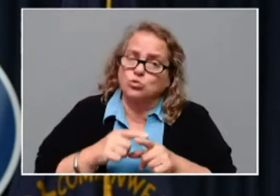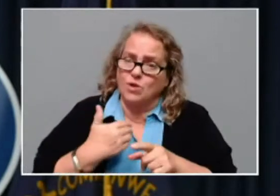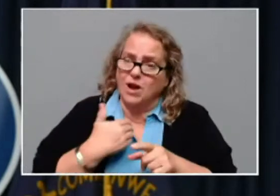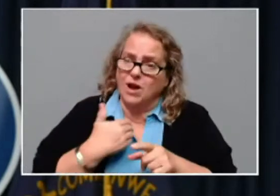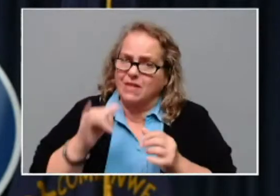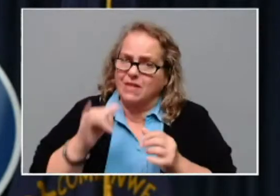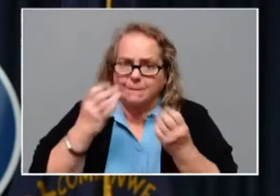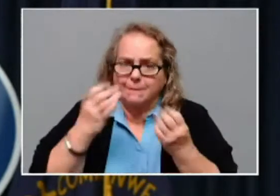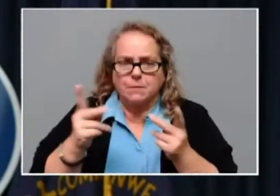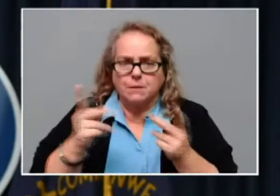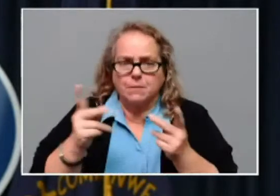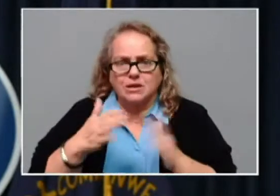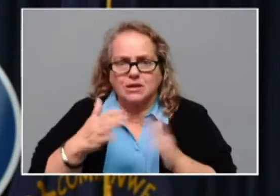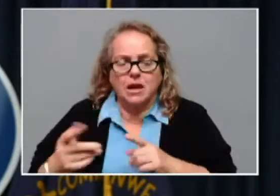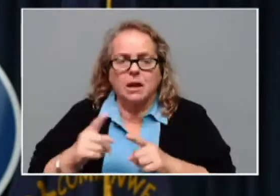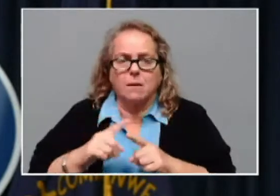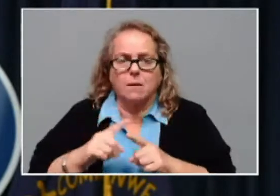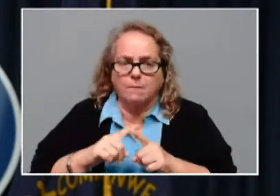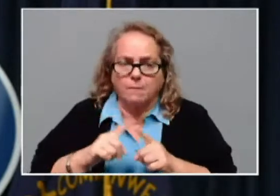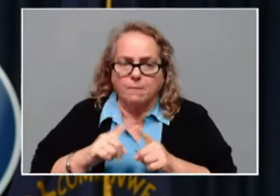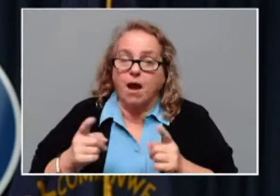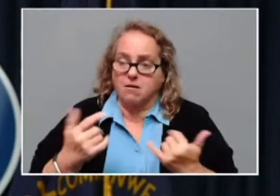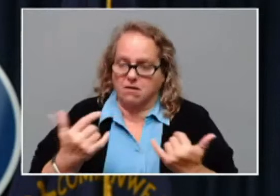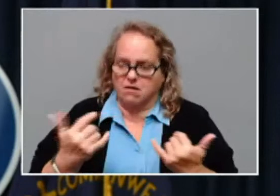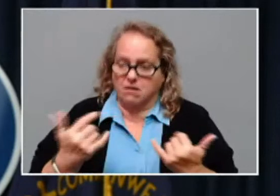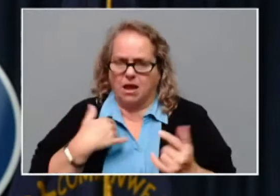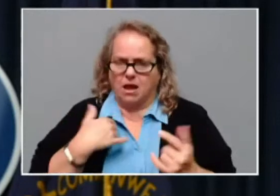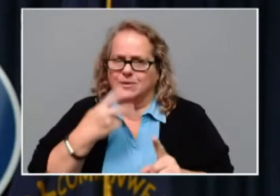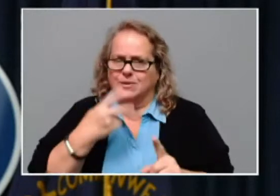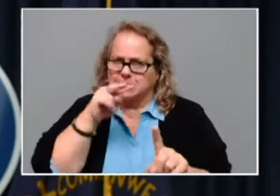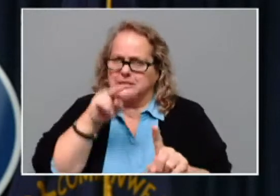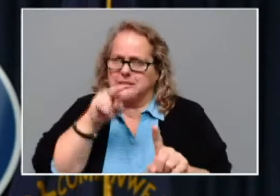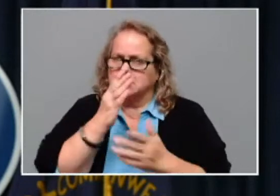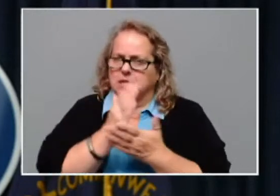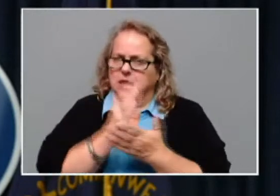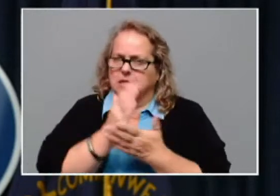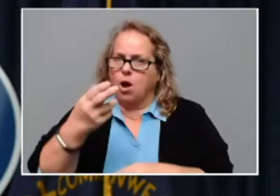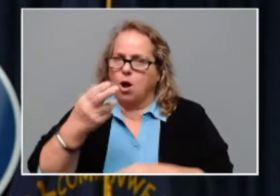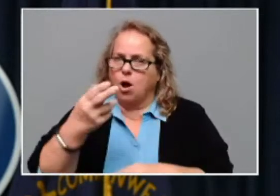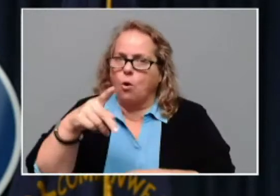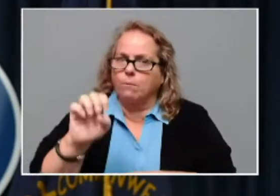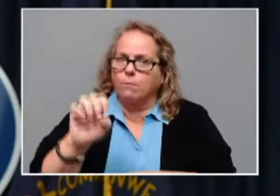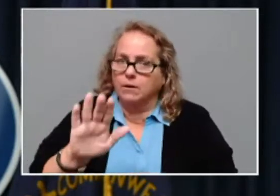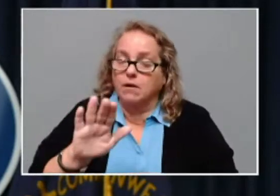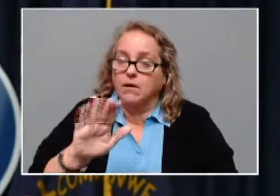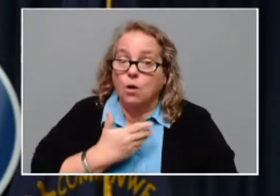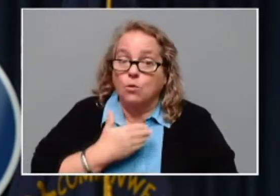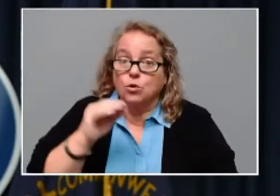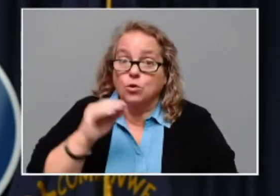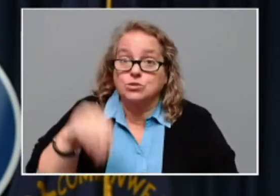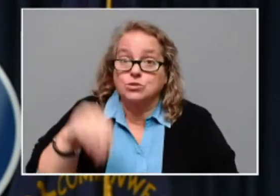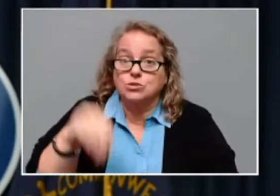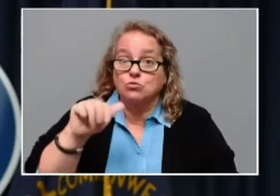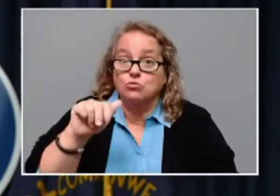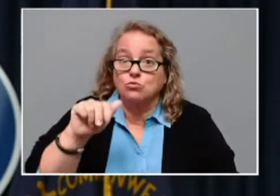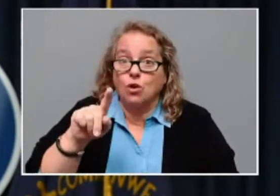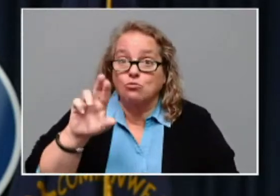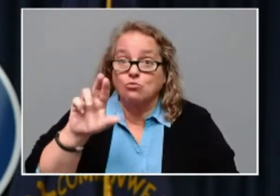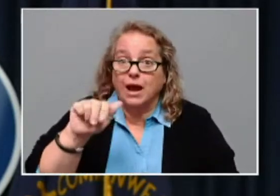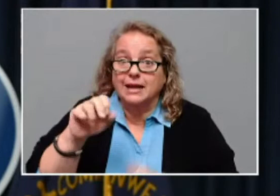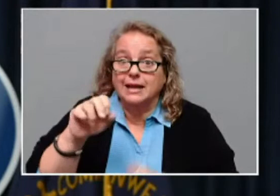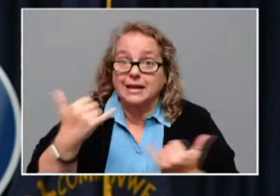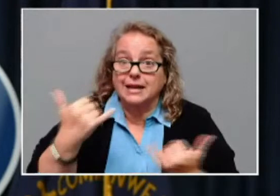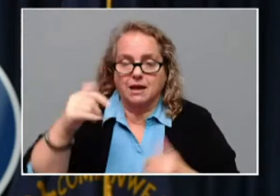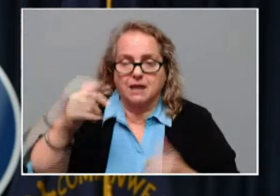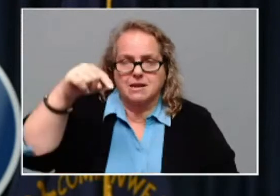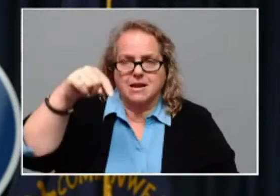of rays of hope. Today, our positivity rate is down to 9.31%. It is falling